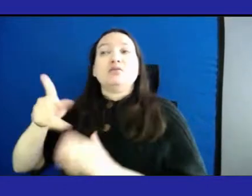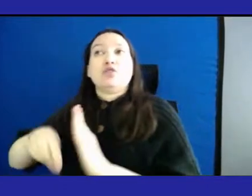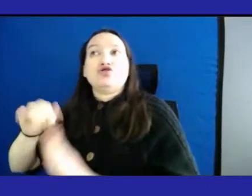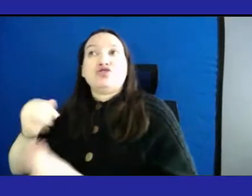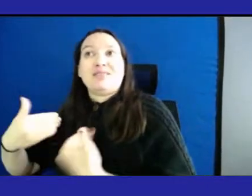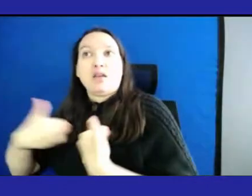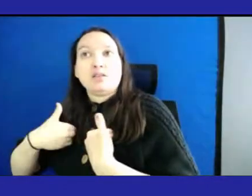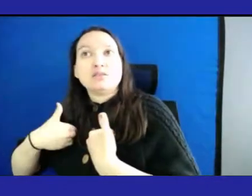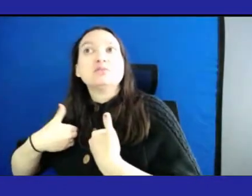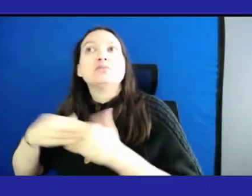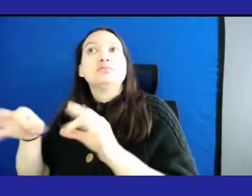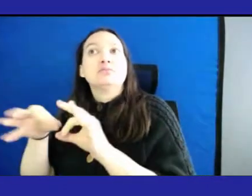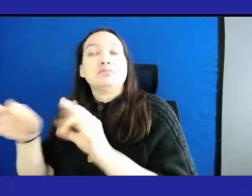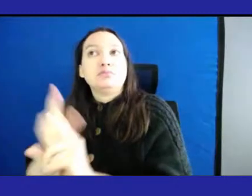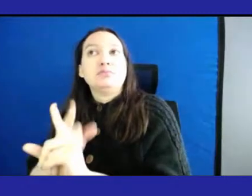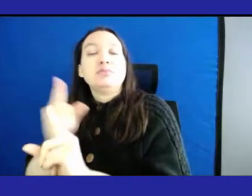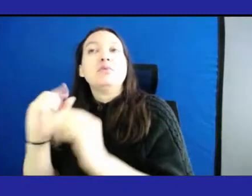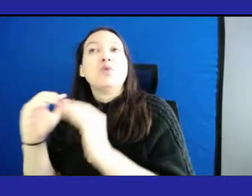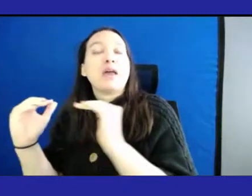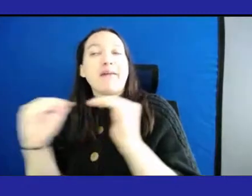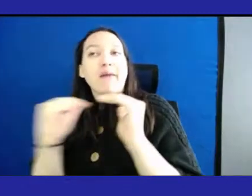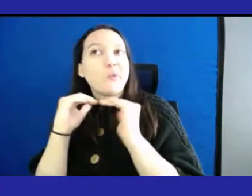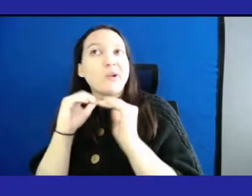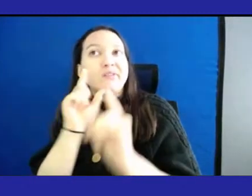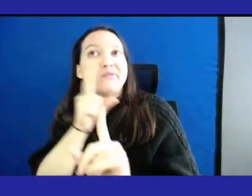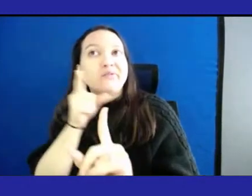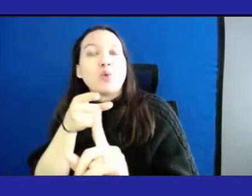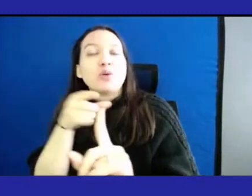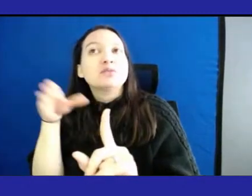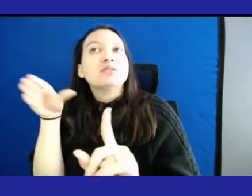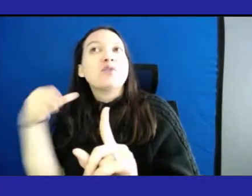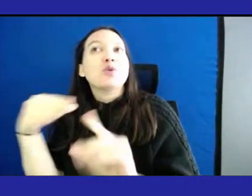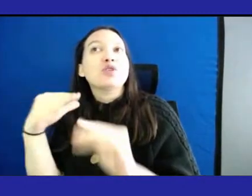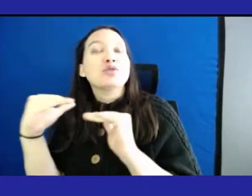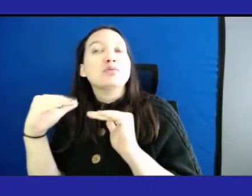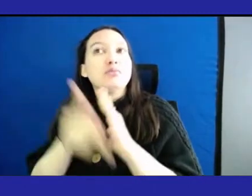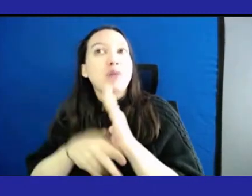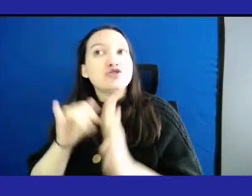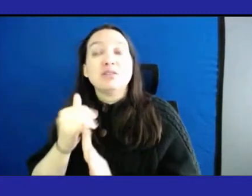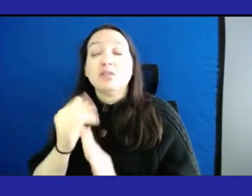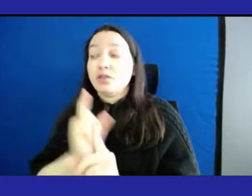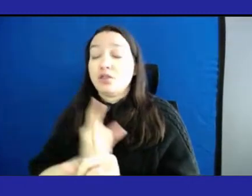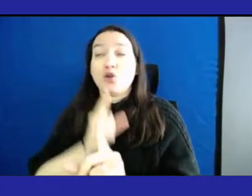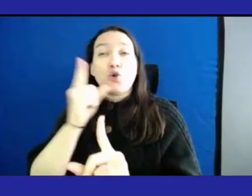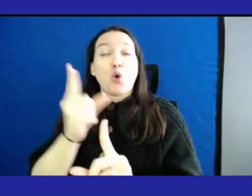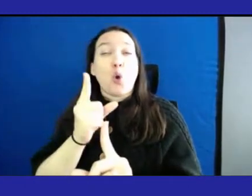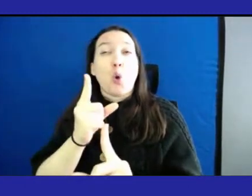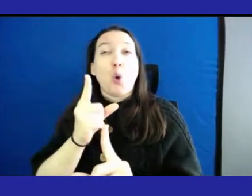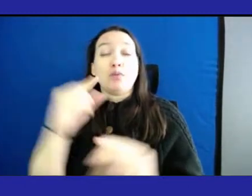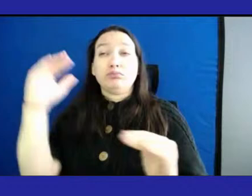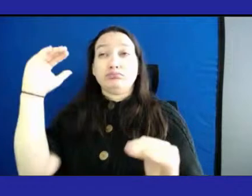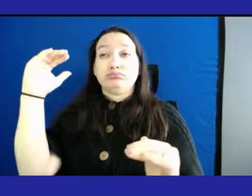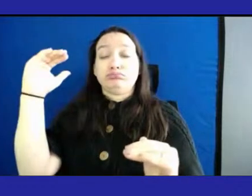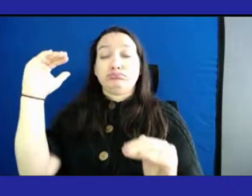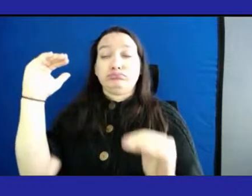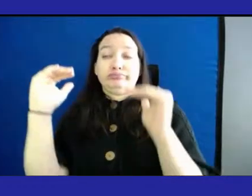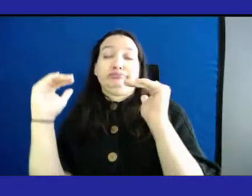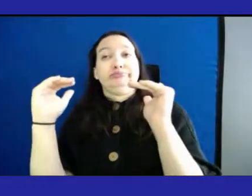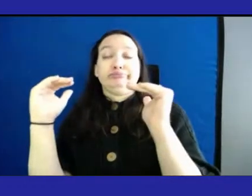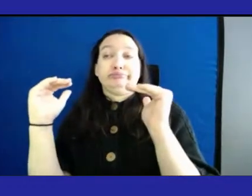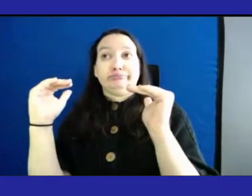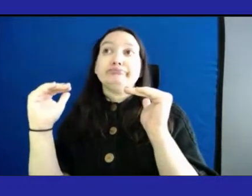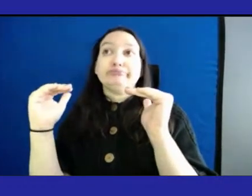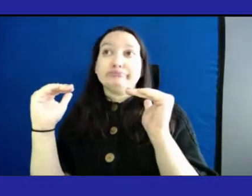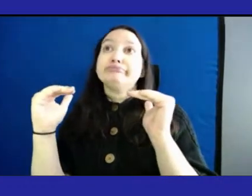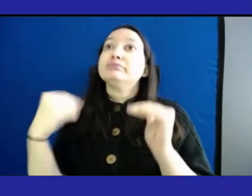aim statement. So equity kind of focused projects, like the goal is to close this disparity, right, that